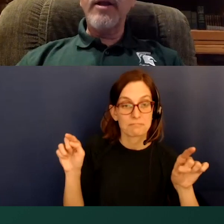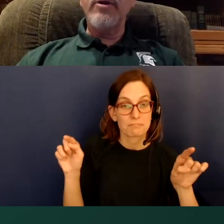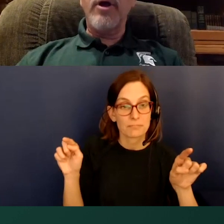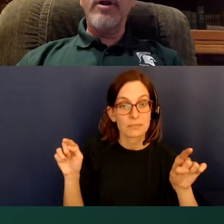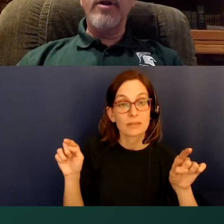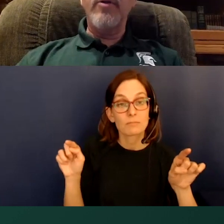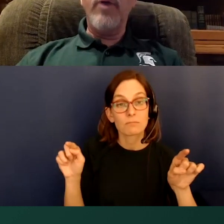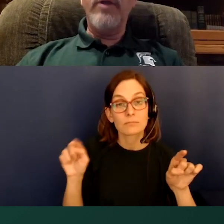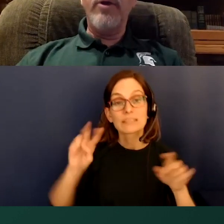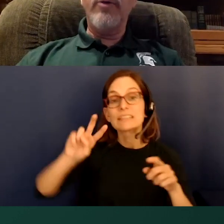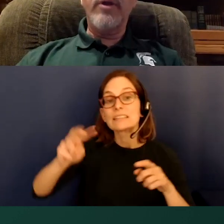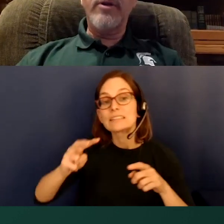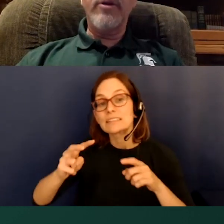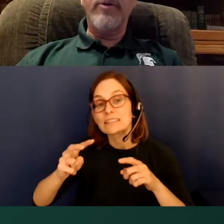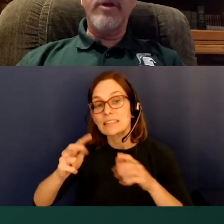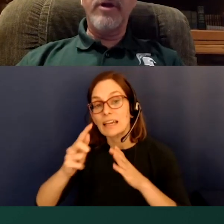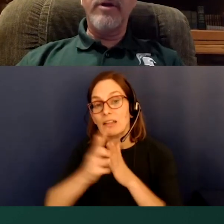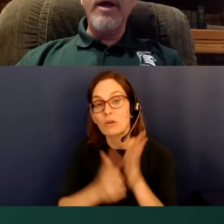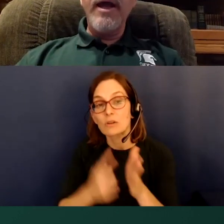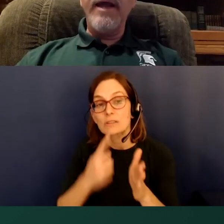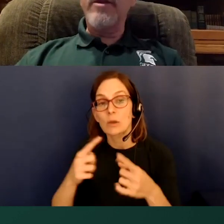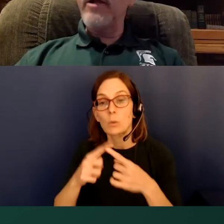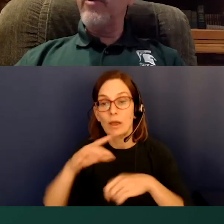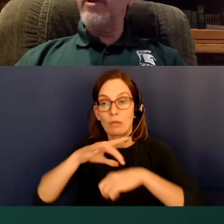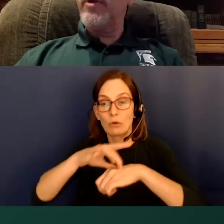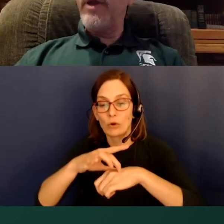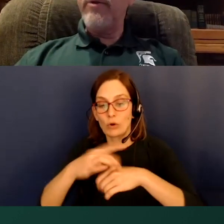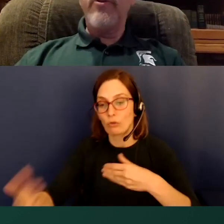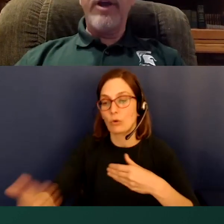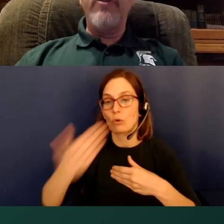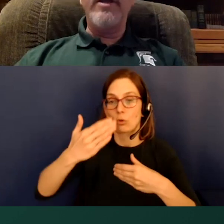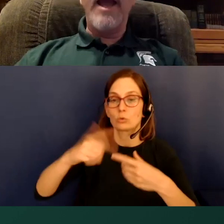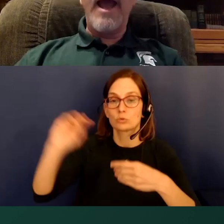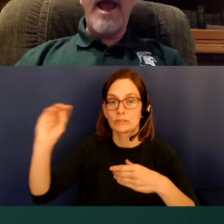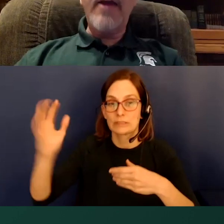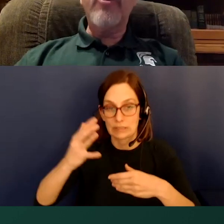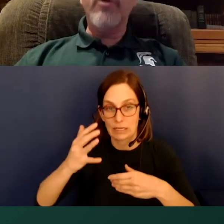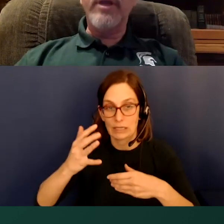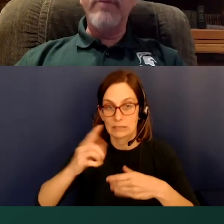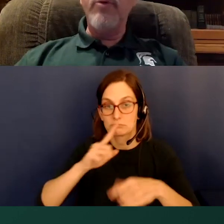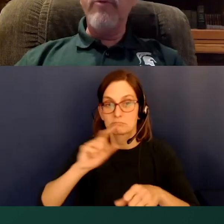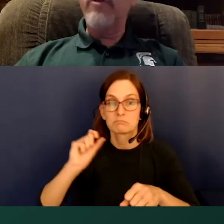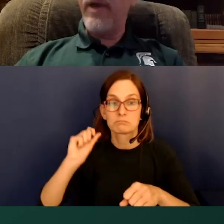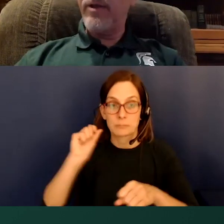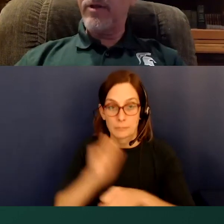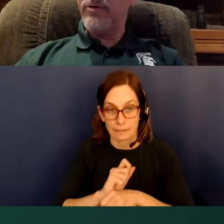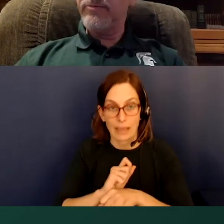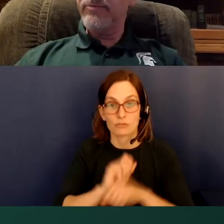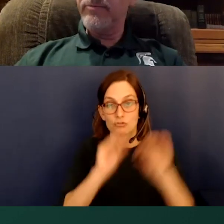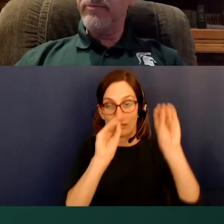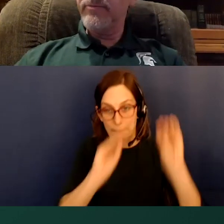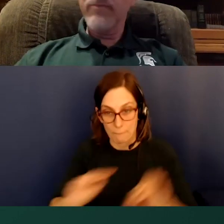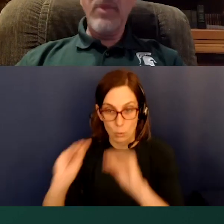Kepler's second law says when the Earth is close to the sun, it's not just an apparent change, it actually moves faster.